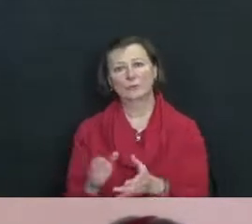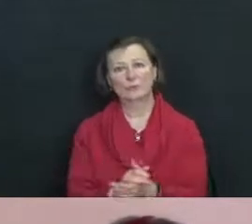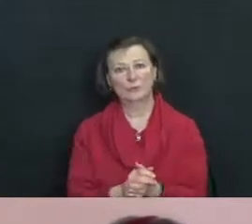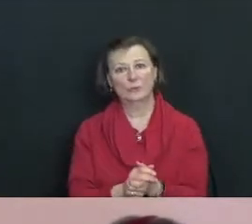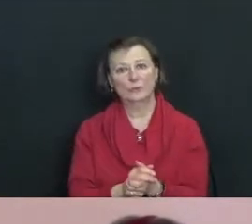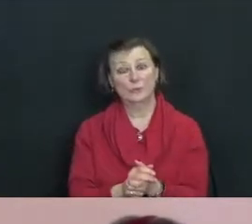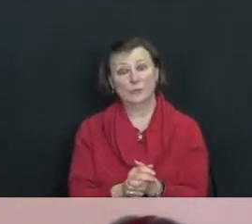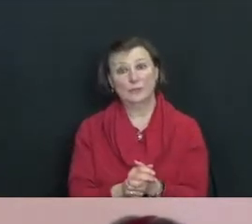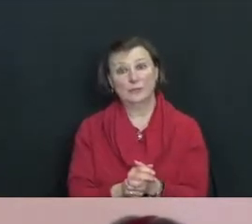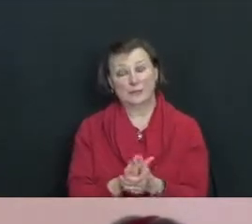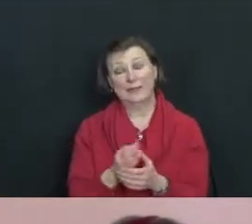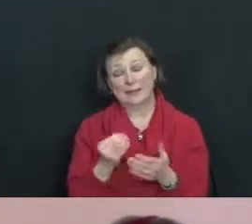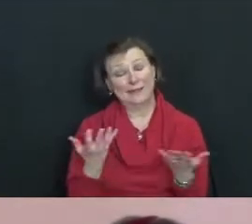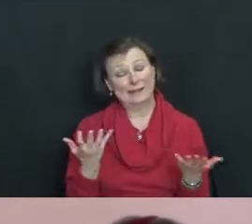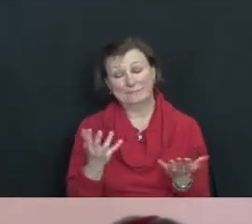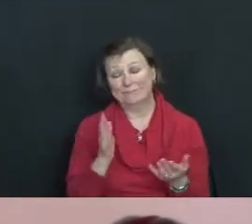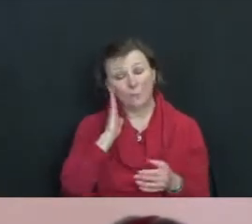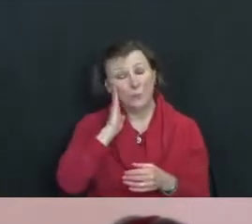and the most inevitable.